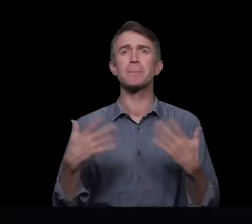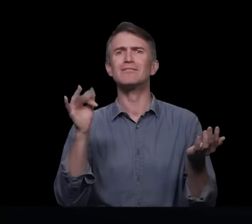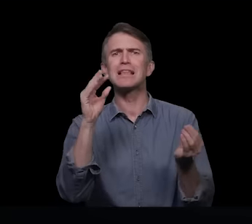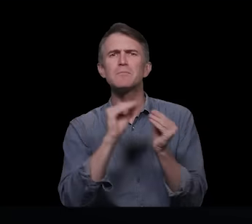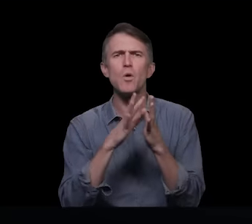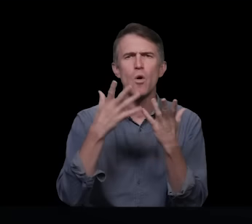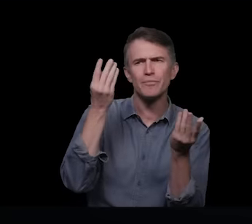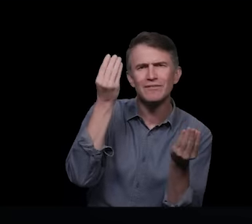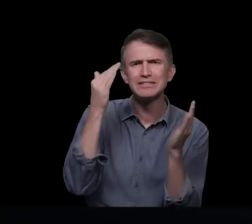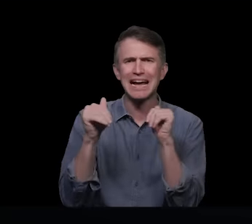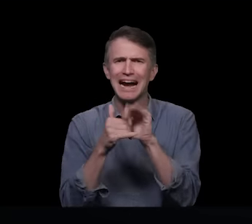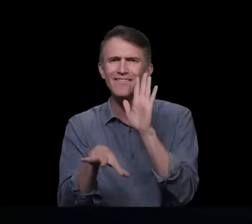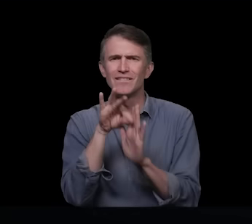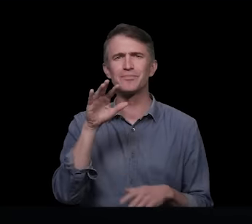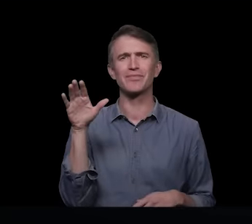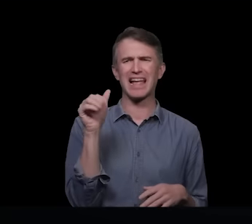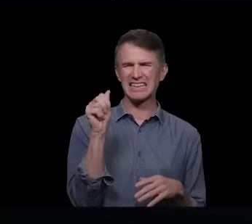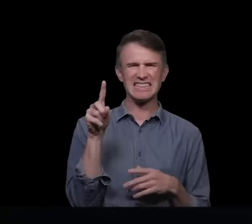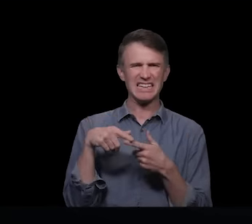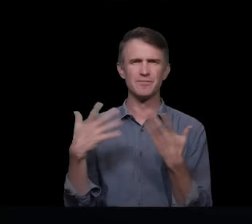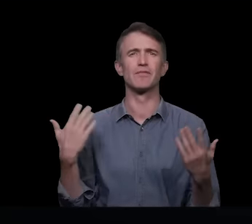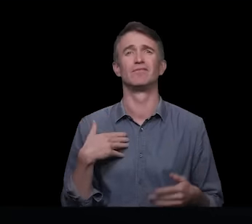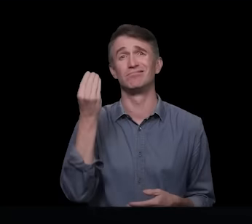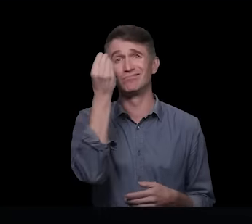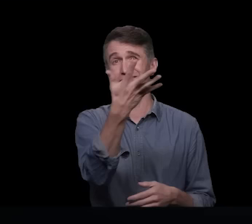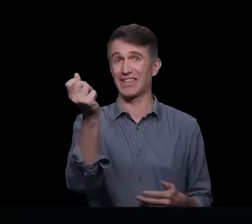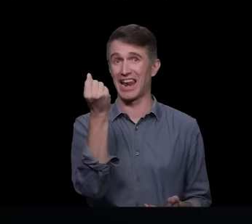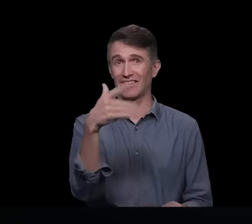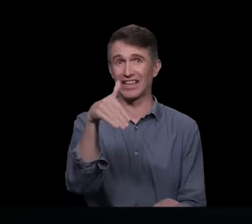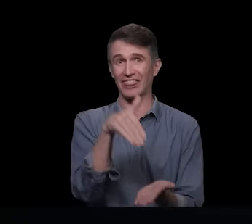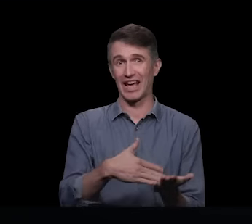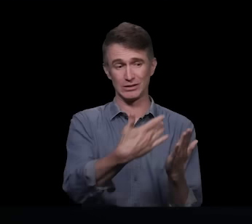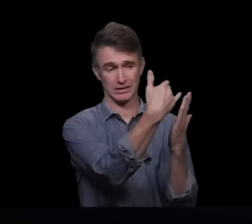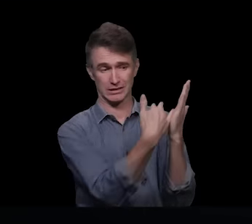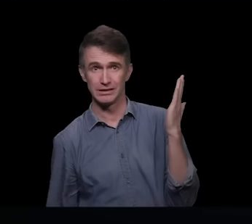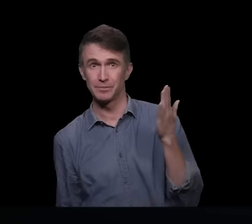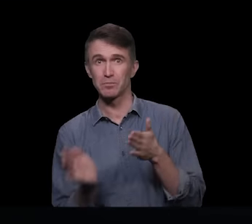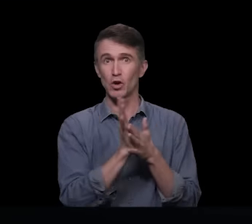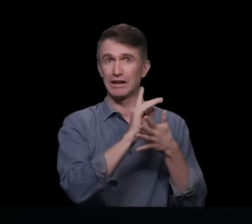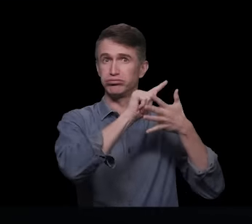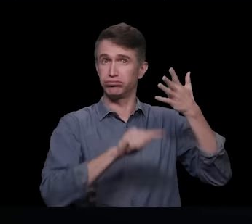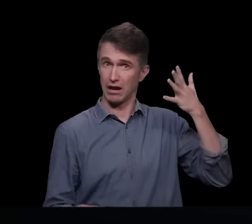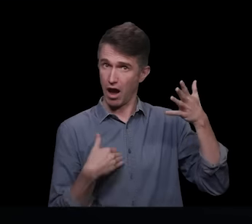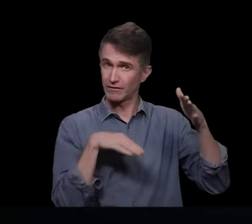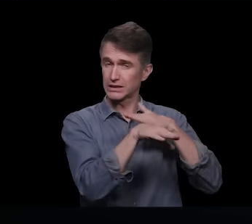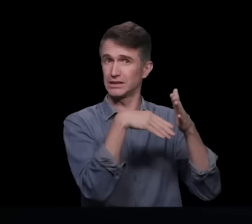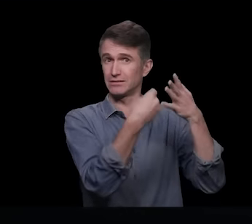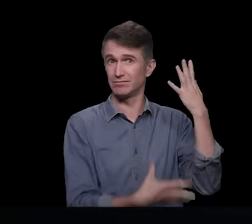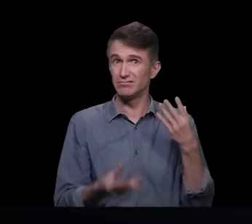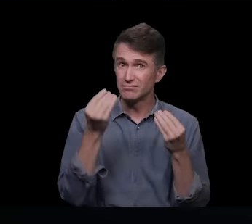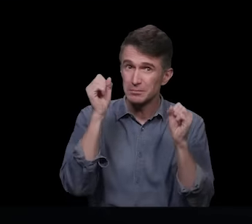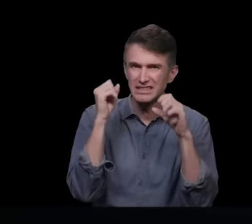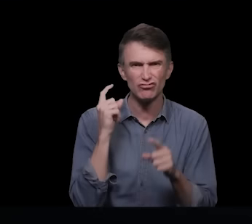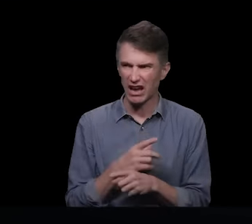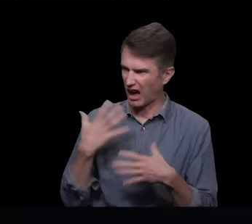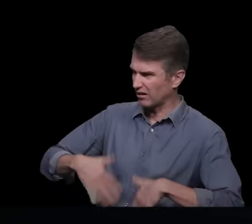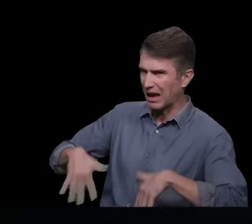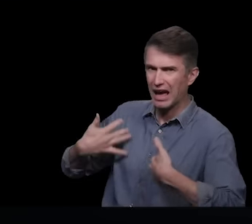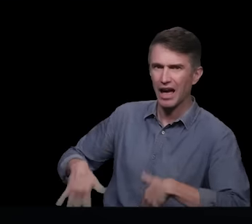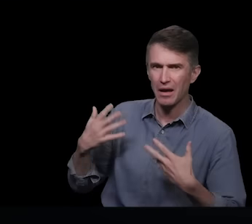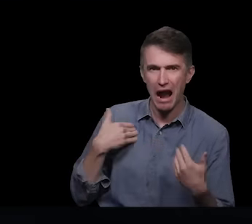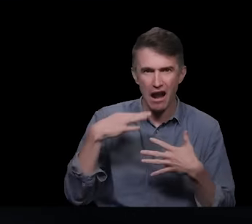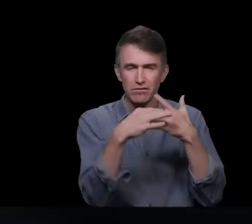AD, there are 11,000 listings of movies and series. Did you know that? That's incredible. You want to know where they are?